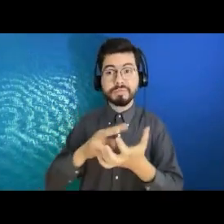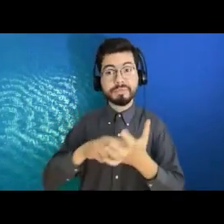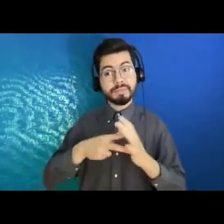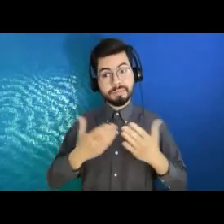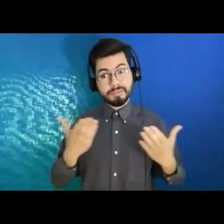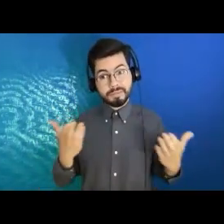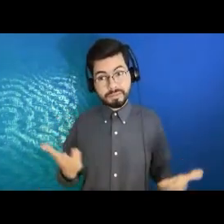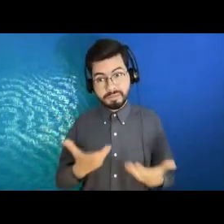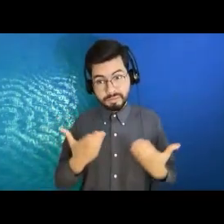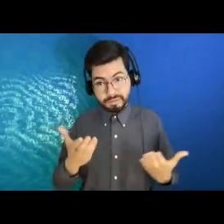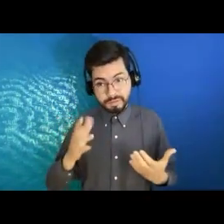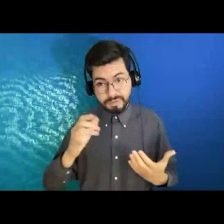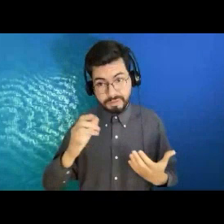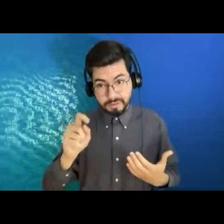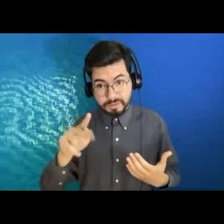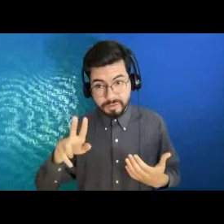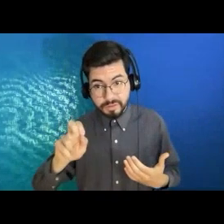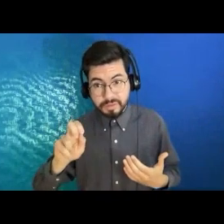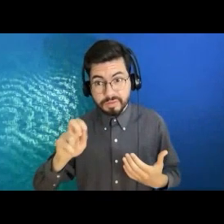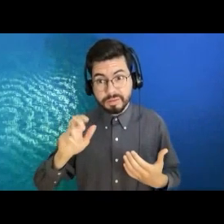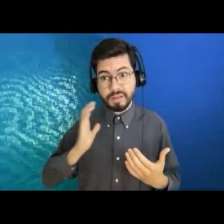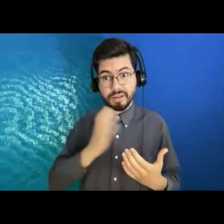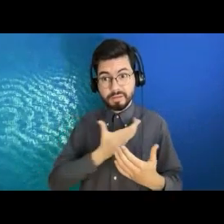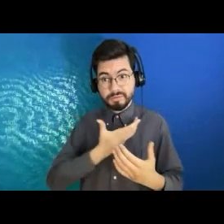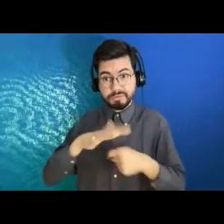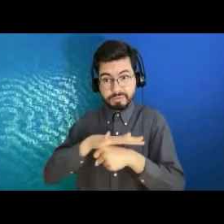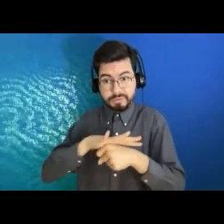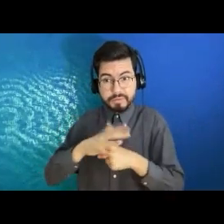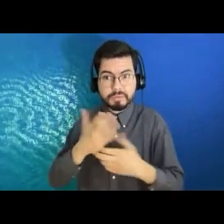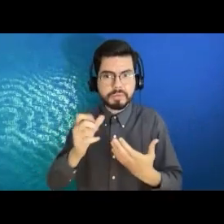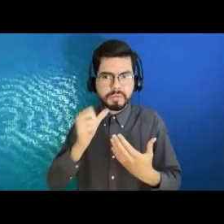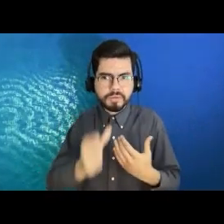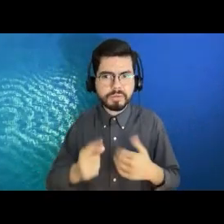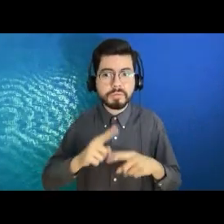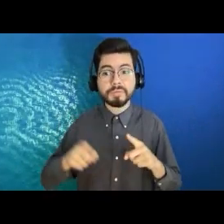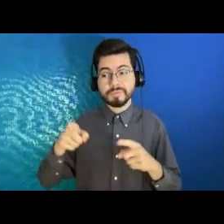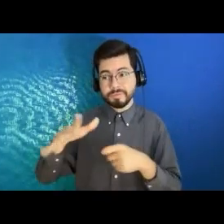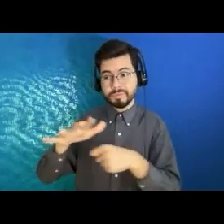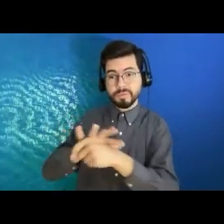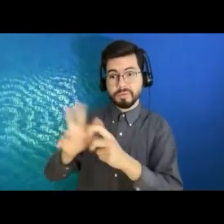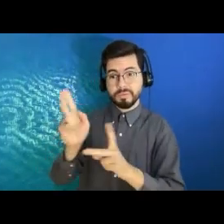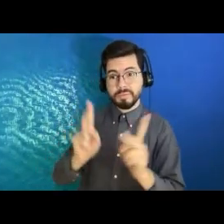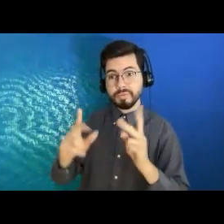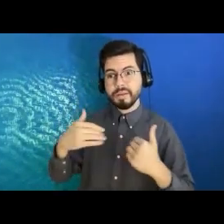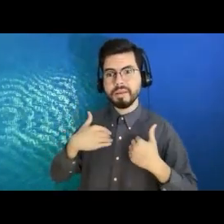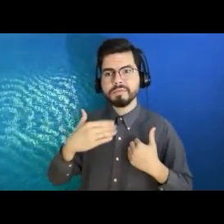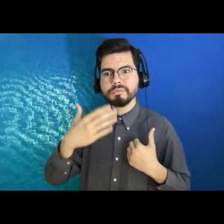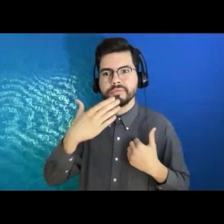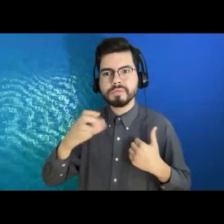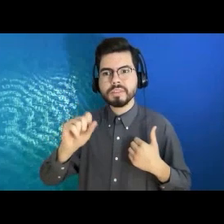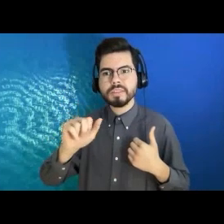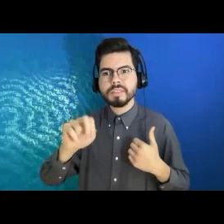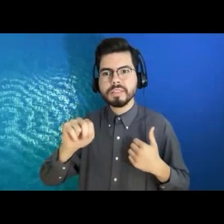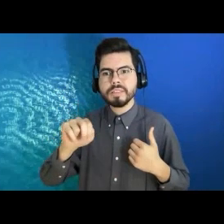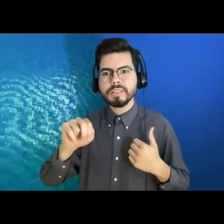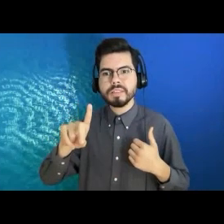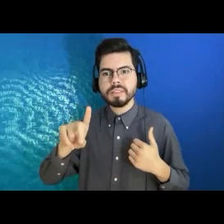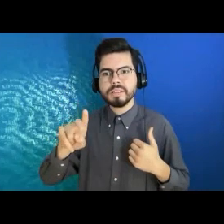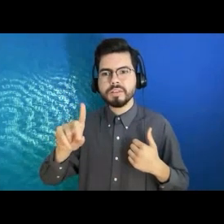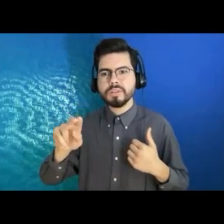our backyard, but working with local people to find those places. Great Sand Dunes is an